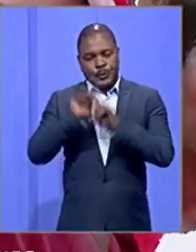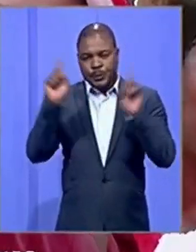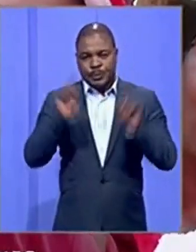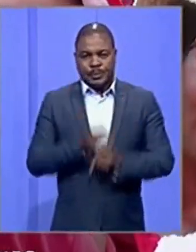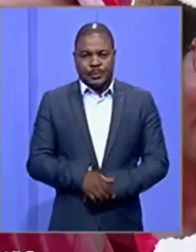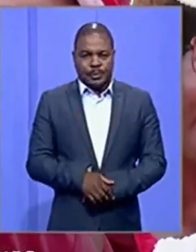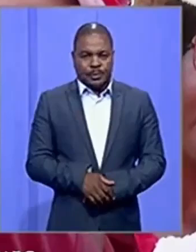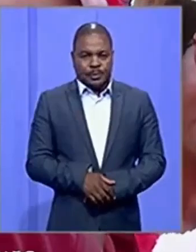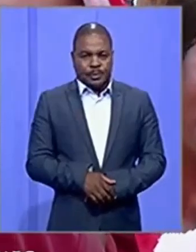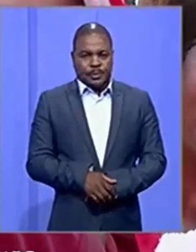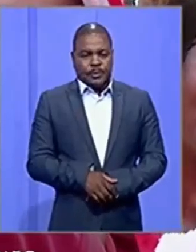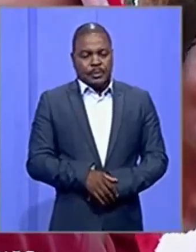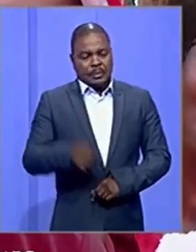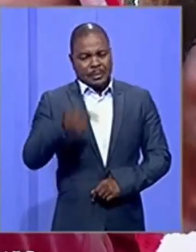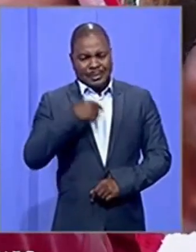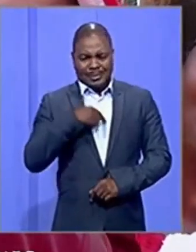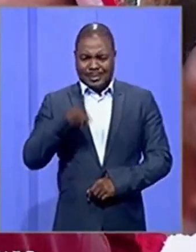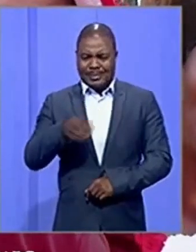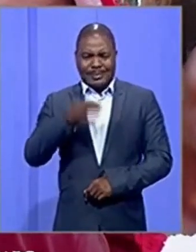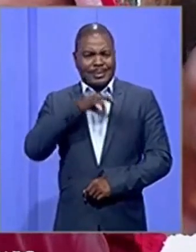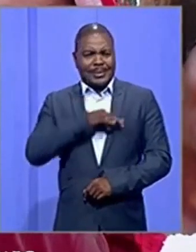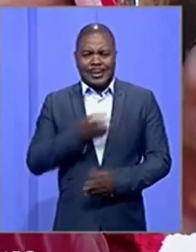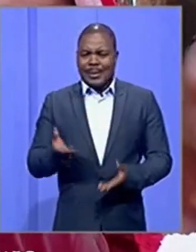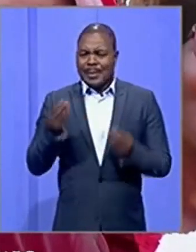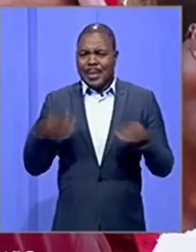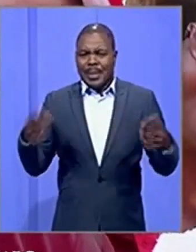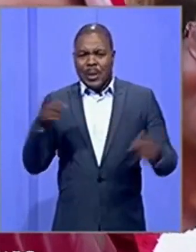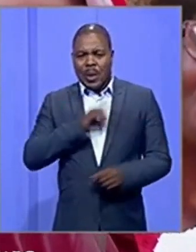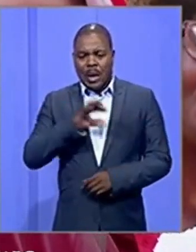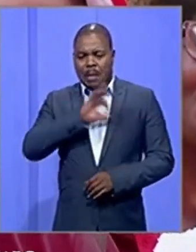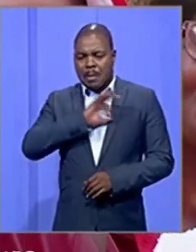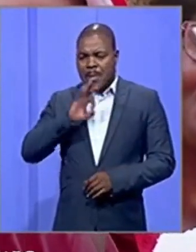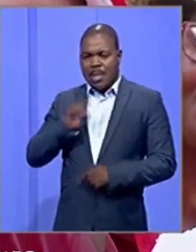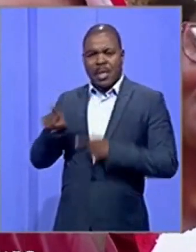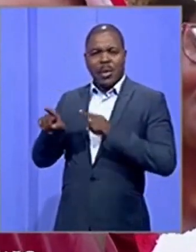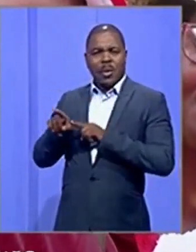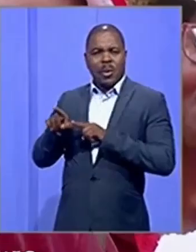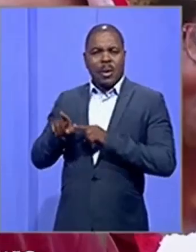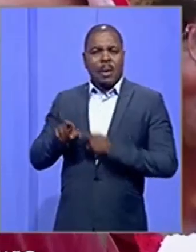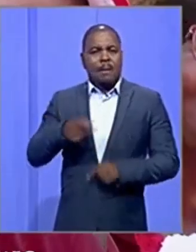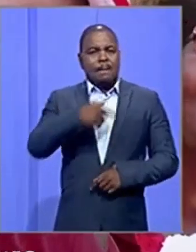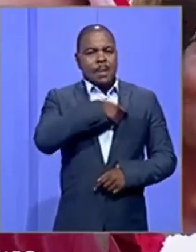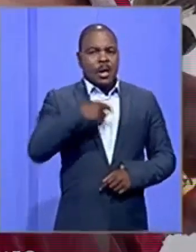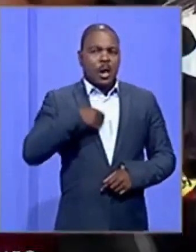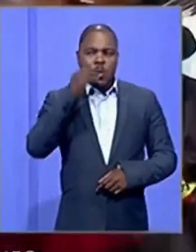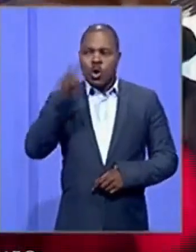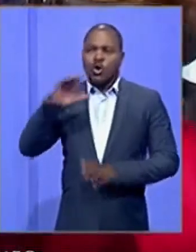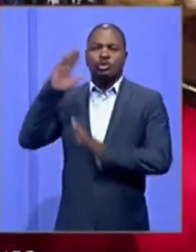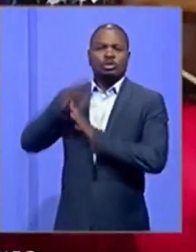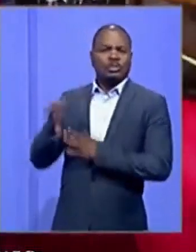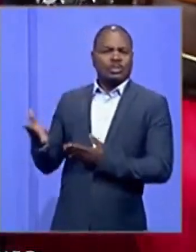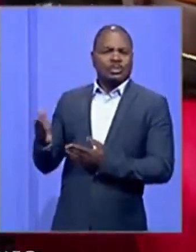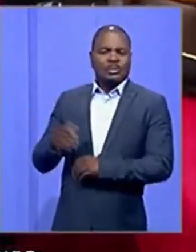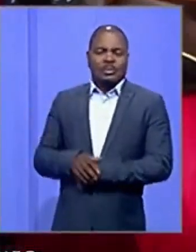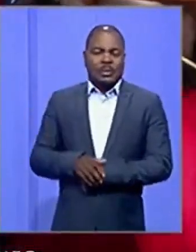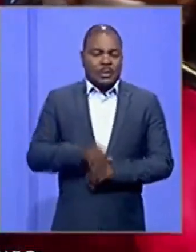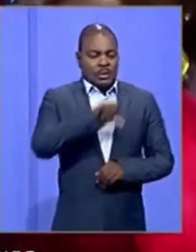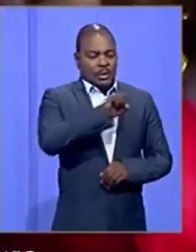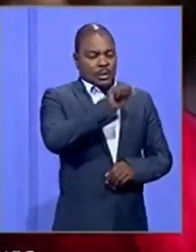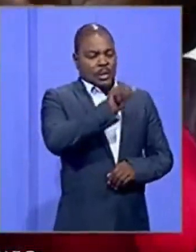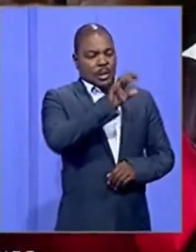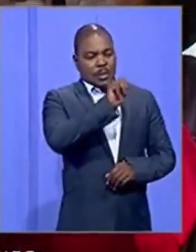re le maemong a o Samuel mepitso ya rona ka lebaka la majoro ona o president a monang le number 1 SAMU e entse